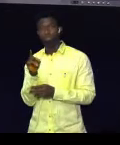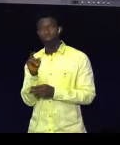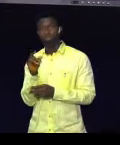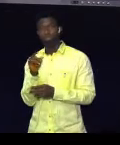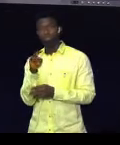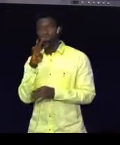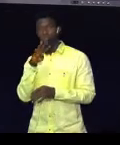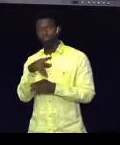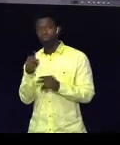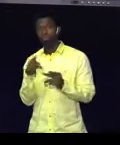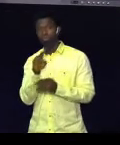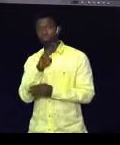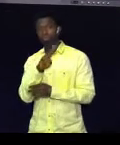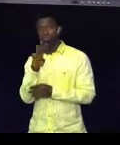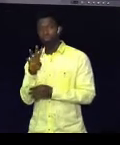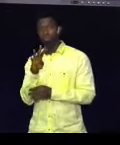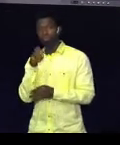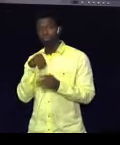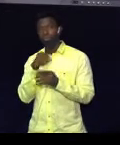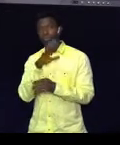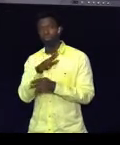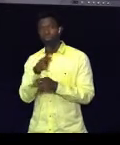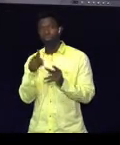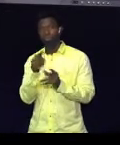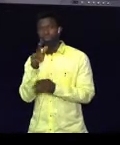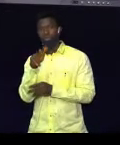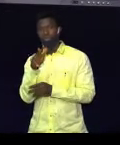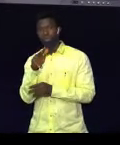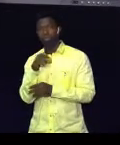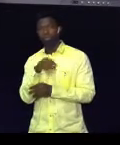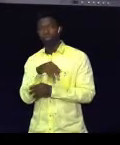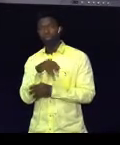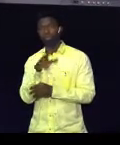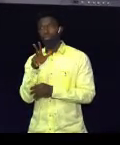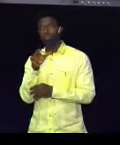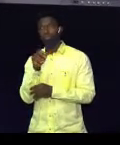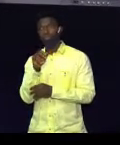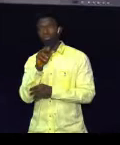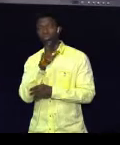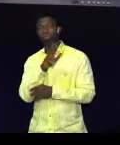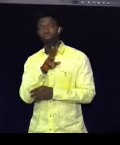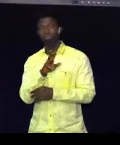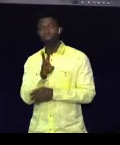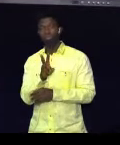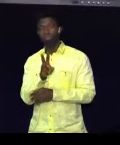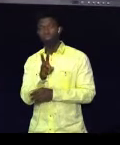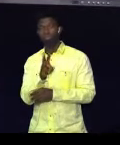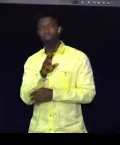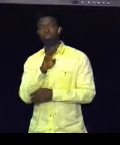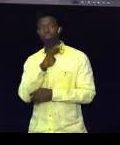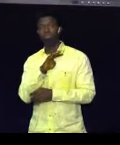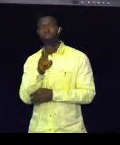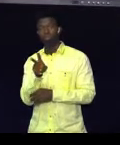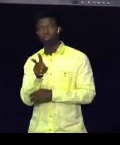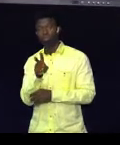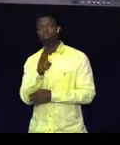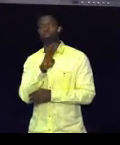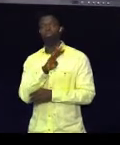is 18. In 4 places, that is 24. In 5 places, 30, 36,